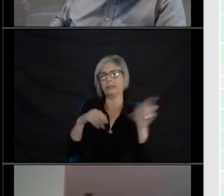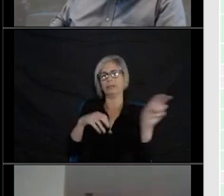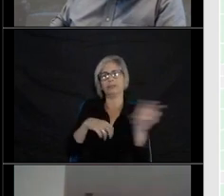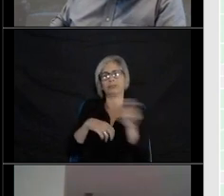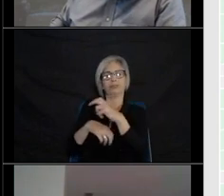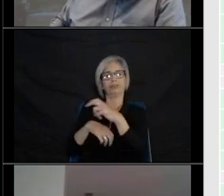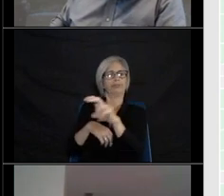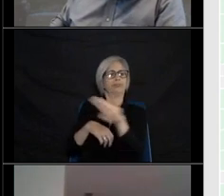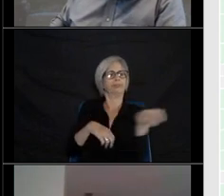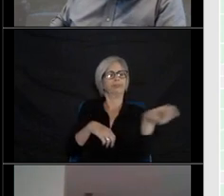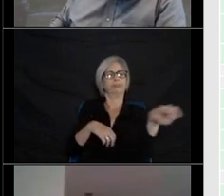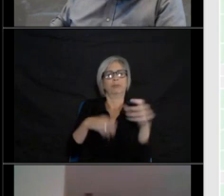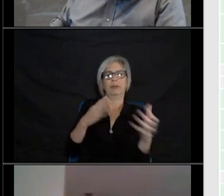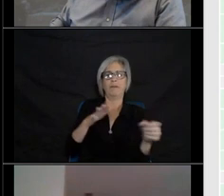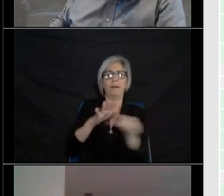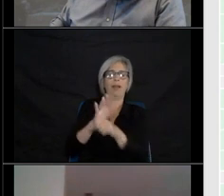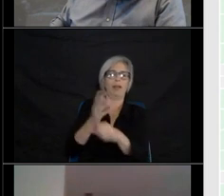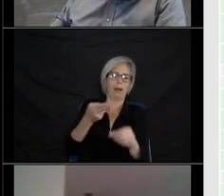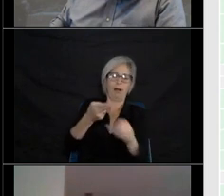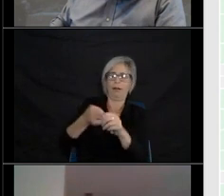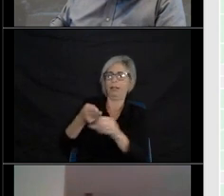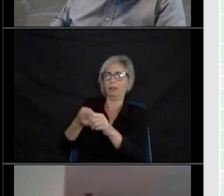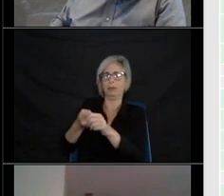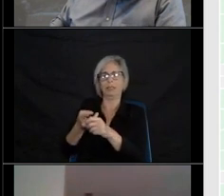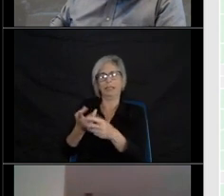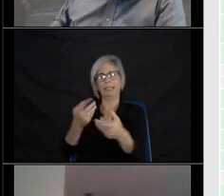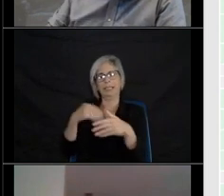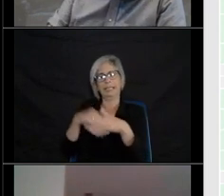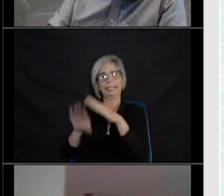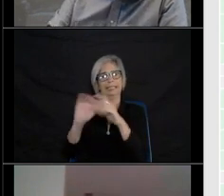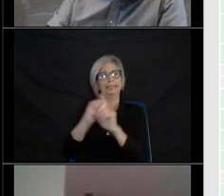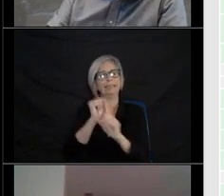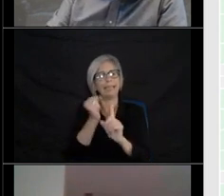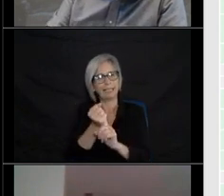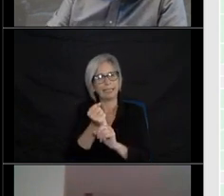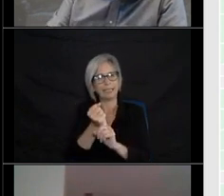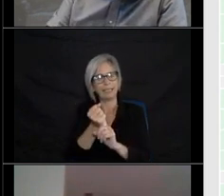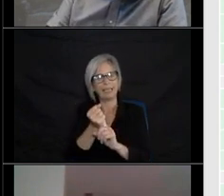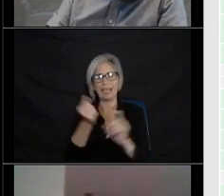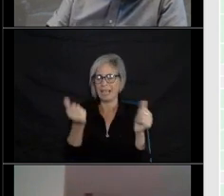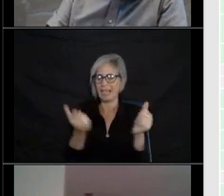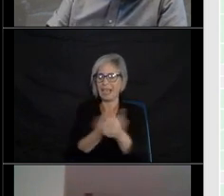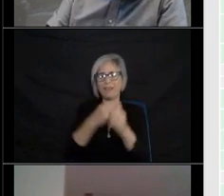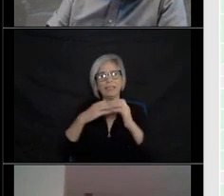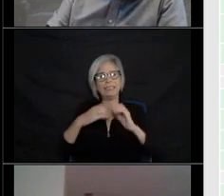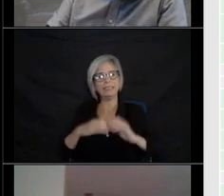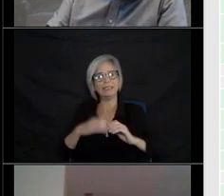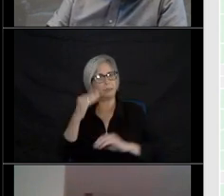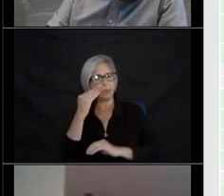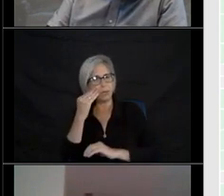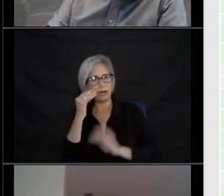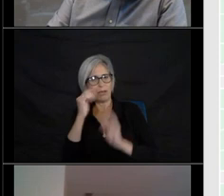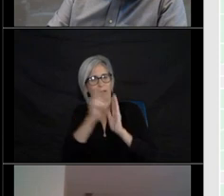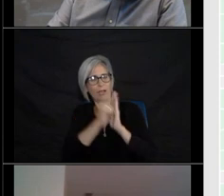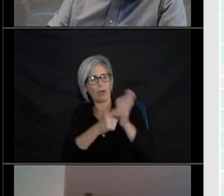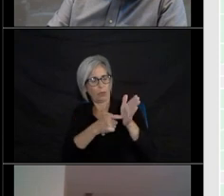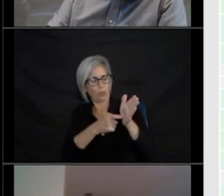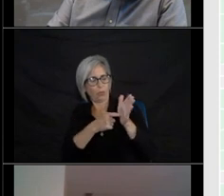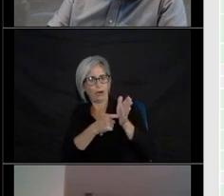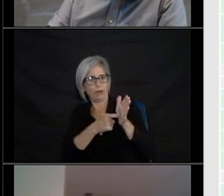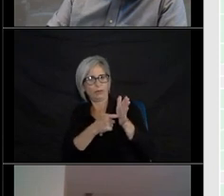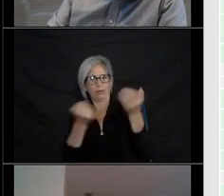the blind to fully participate in and contribute to our society. And whereas every citizen should be aware that the law requires that